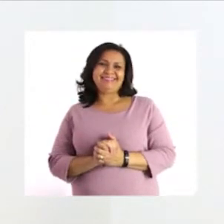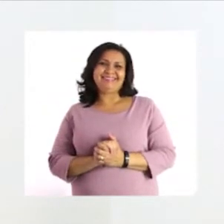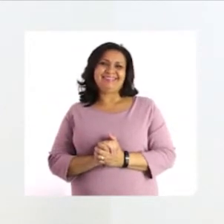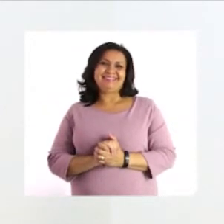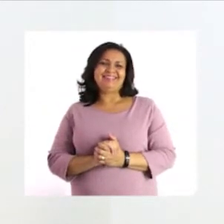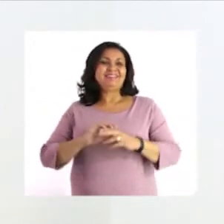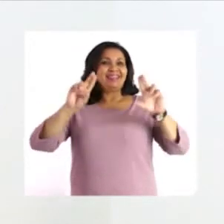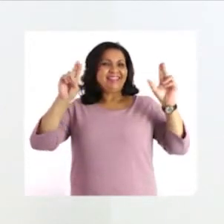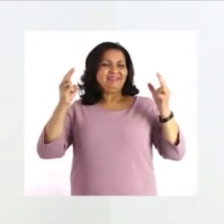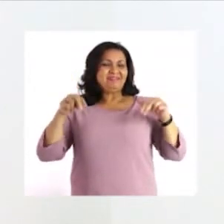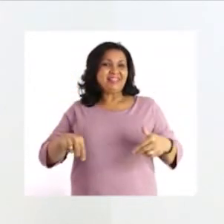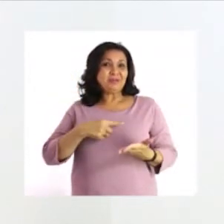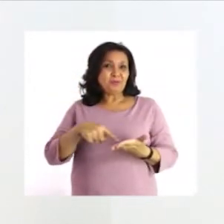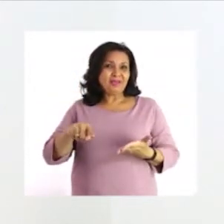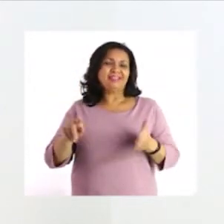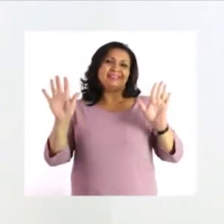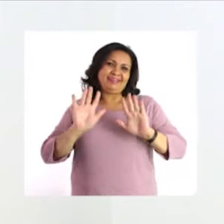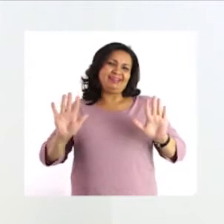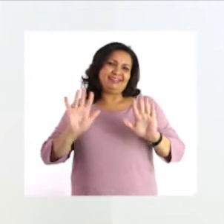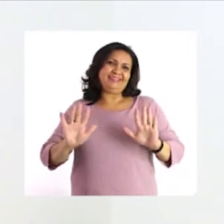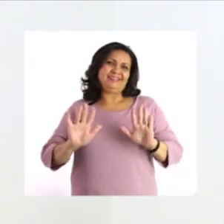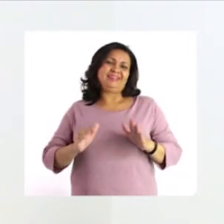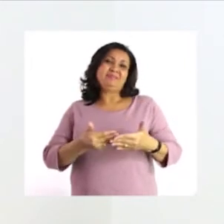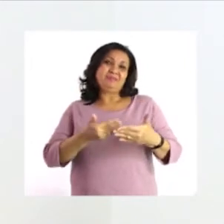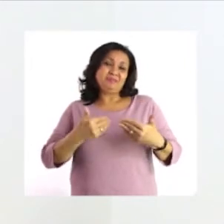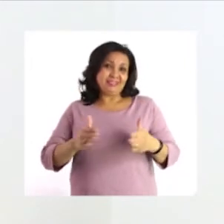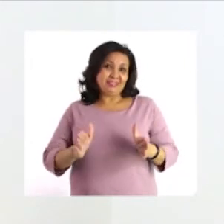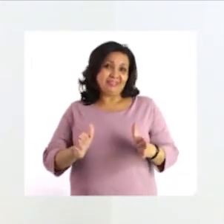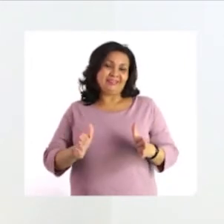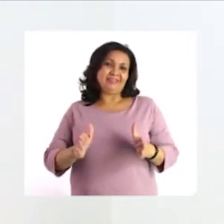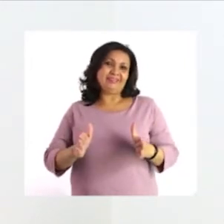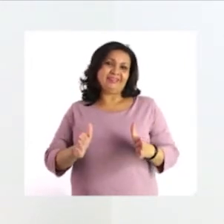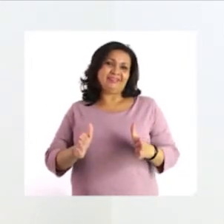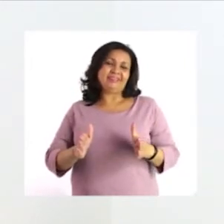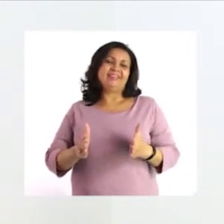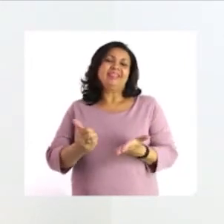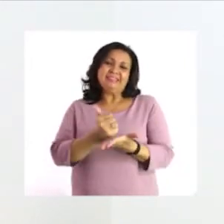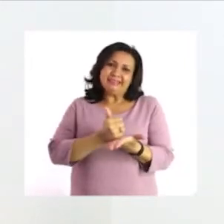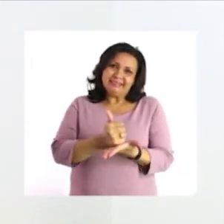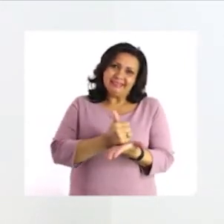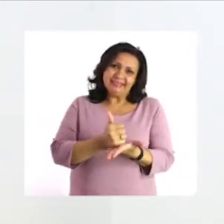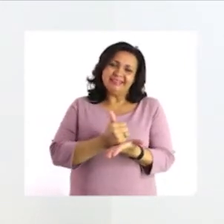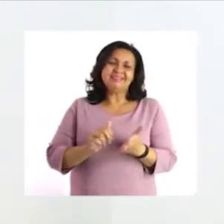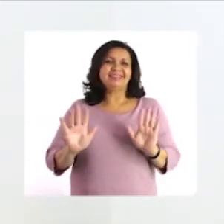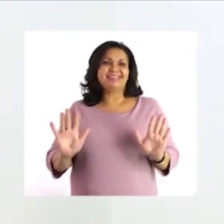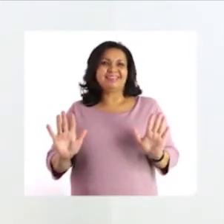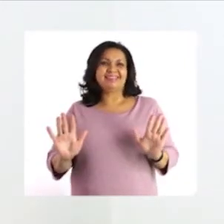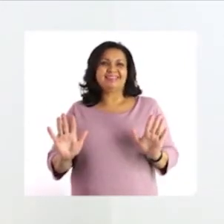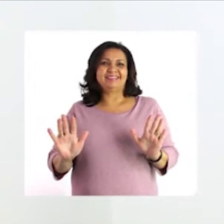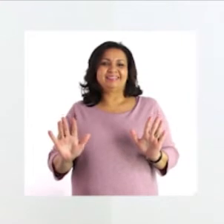Our theme for this week is colors, but before we start with our theme, let's sanitize our hands. Let's